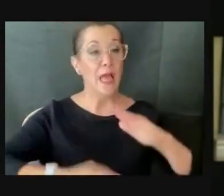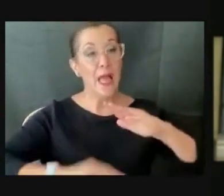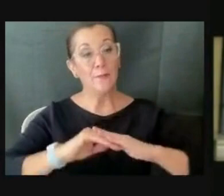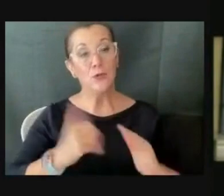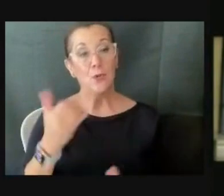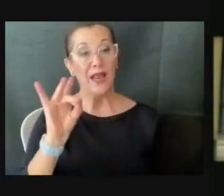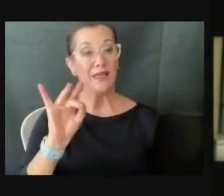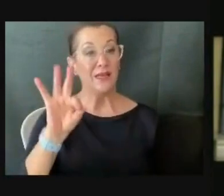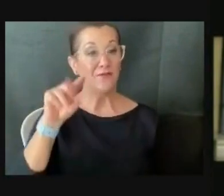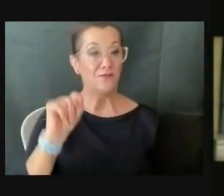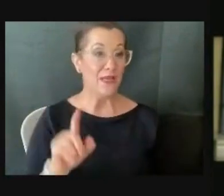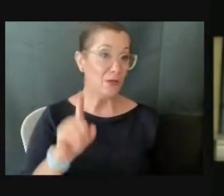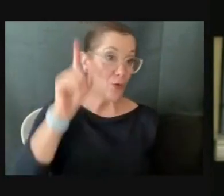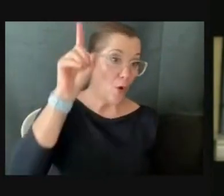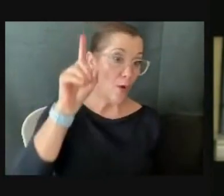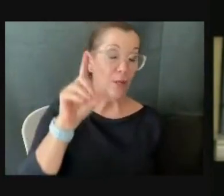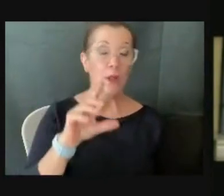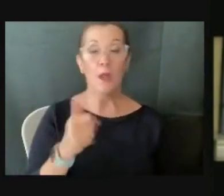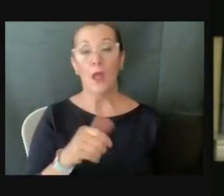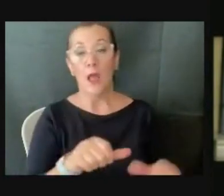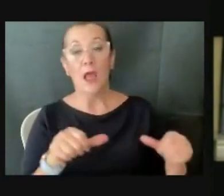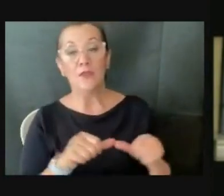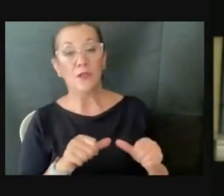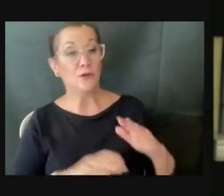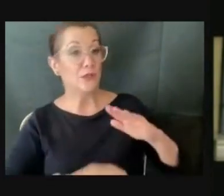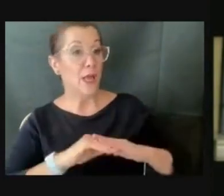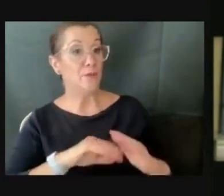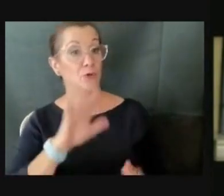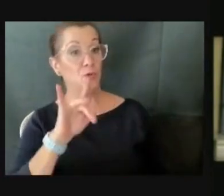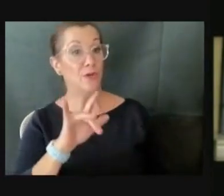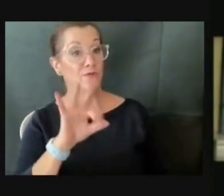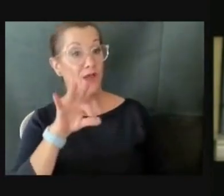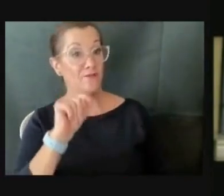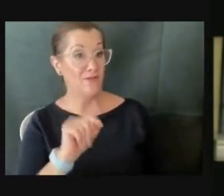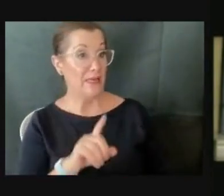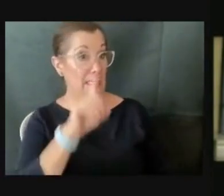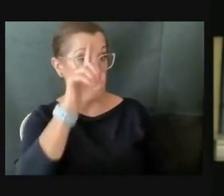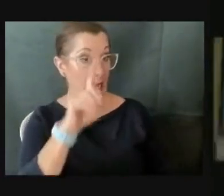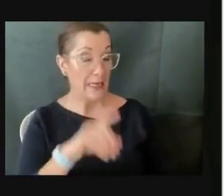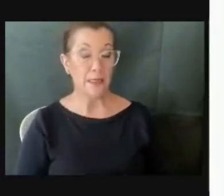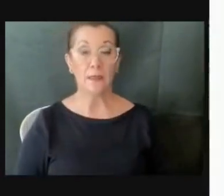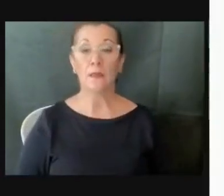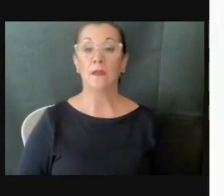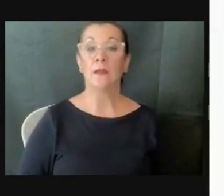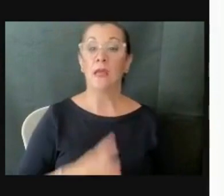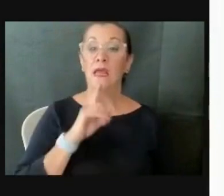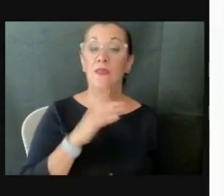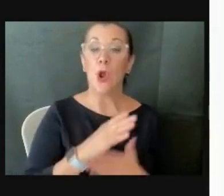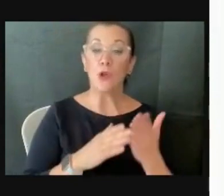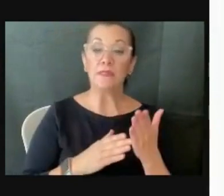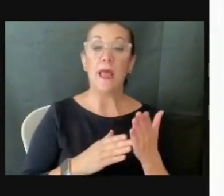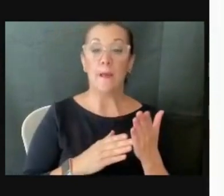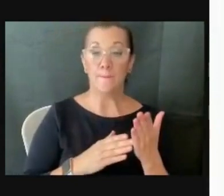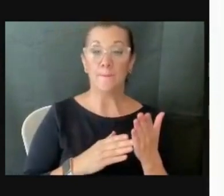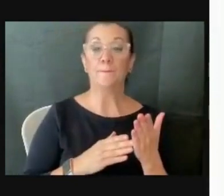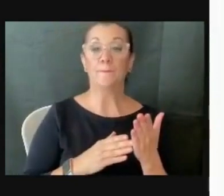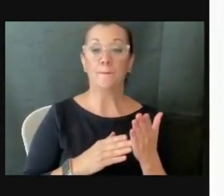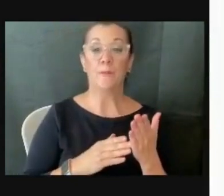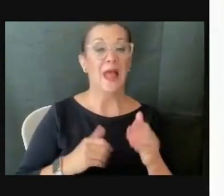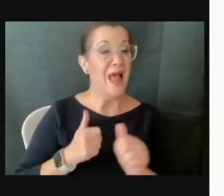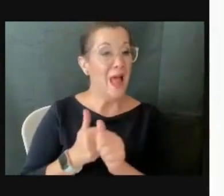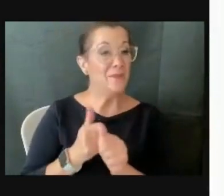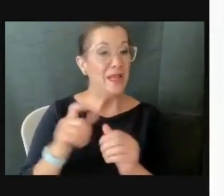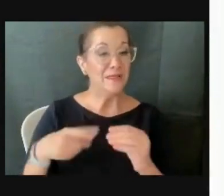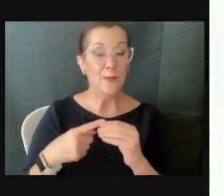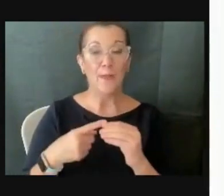feet in height, and in others, even 25 feet in height. And there are some updates about